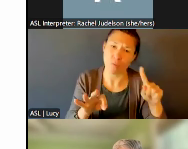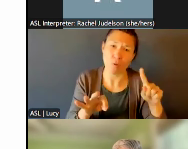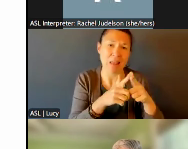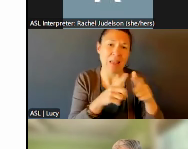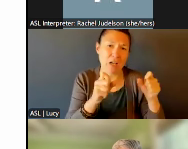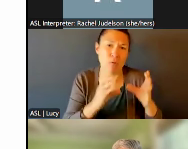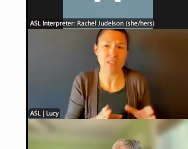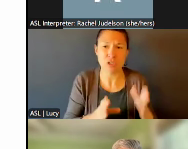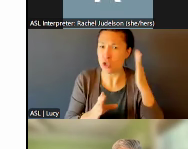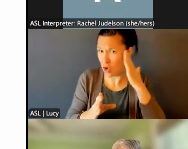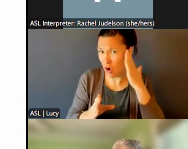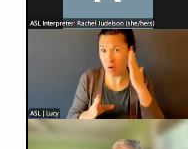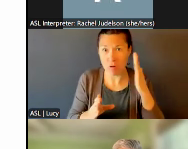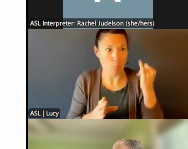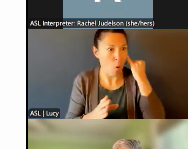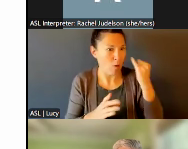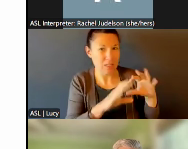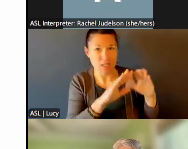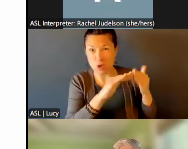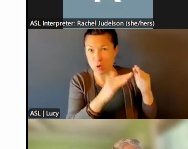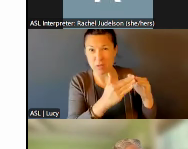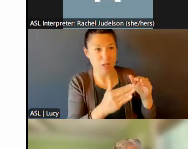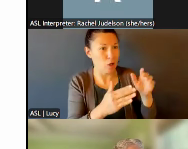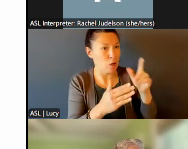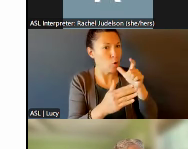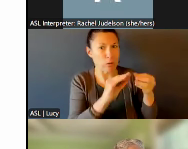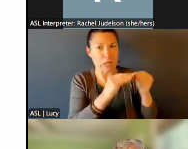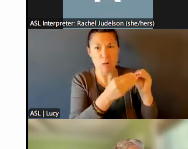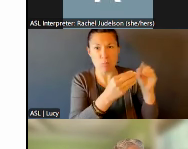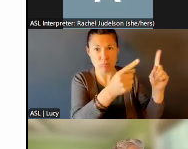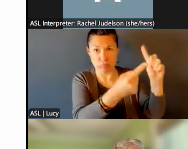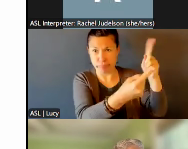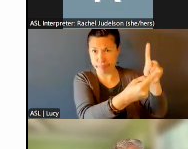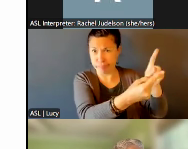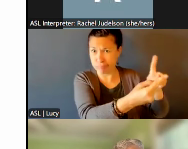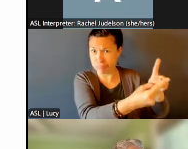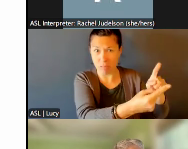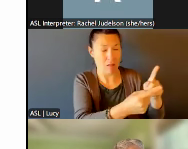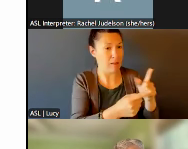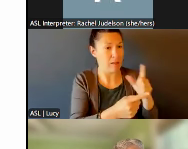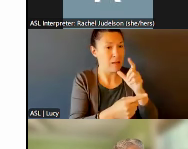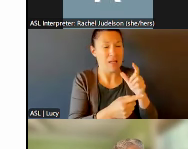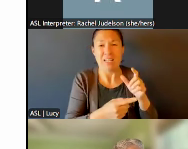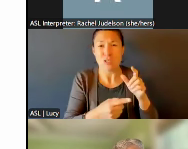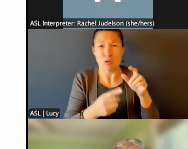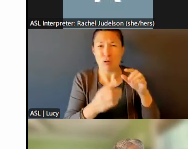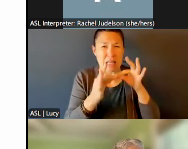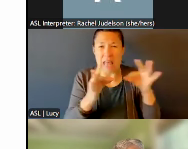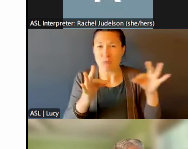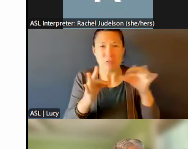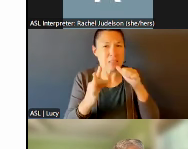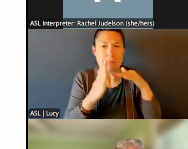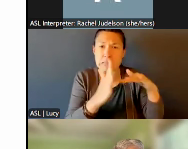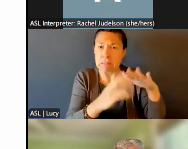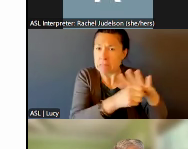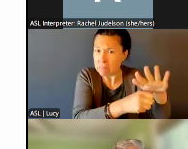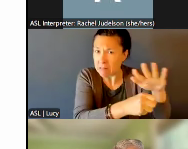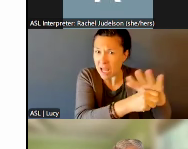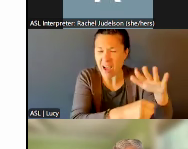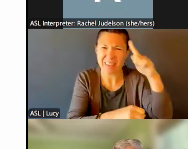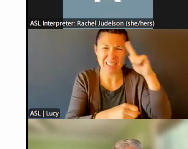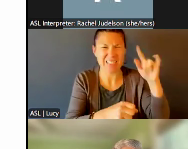so we ask you to keep an open mind when it comes to those understudied languages. I think the bar is different